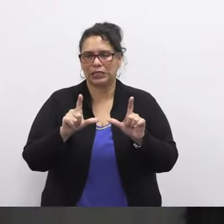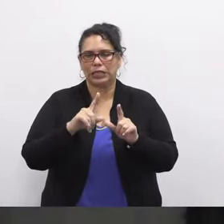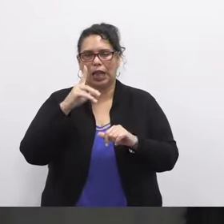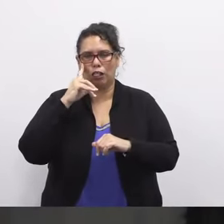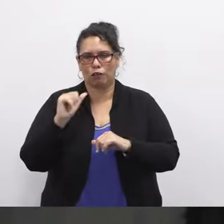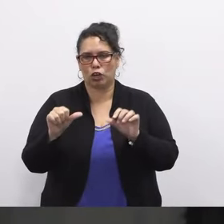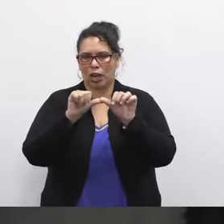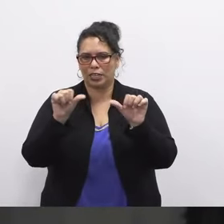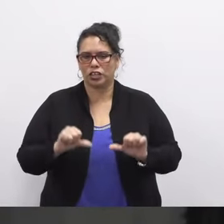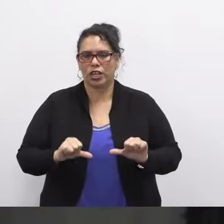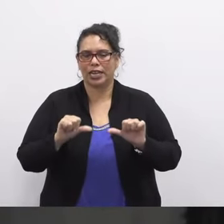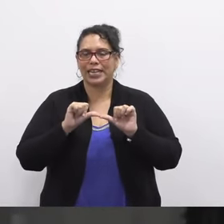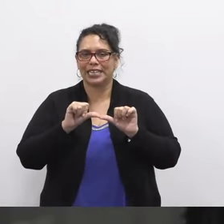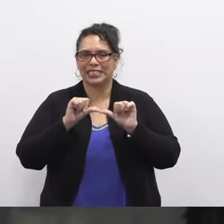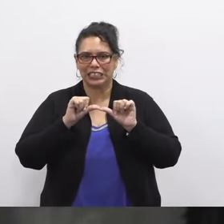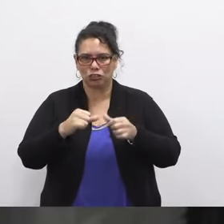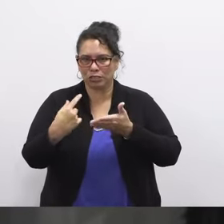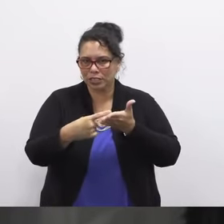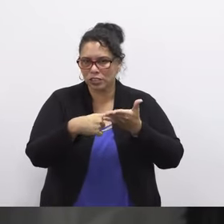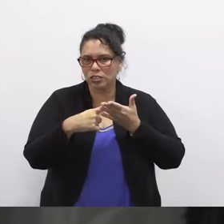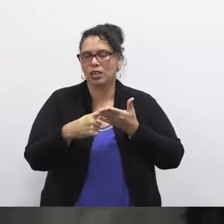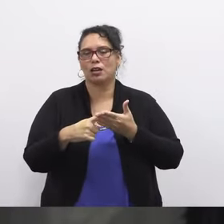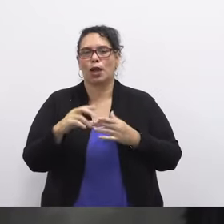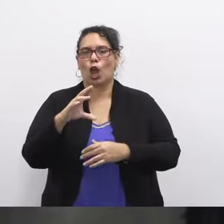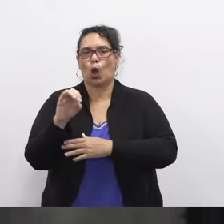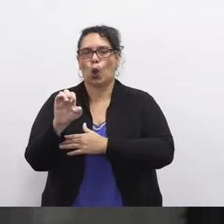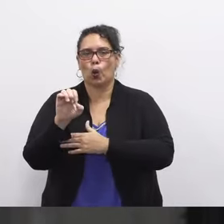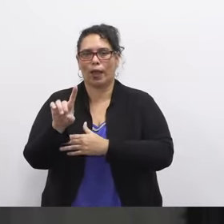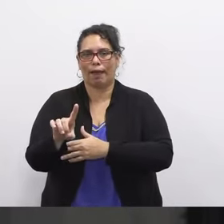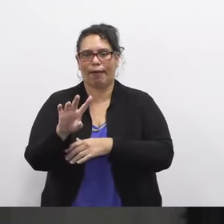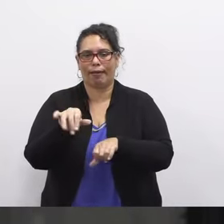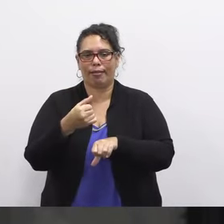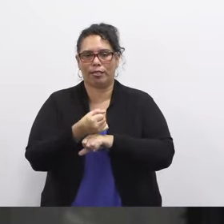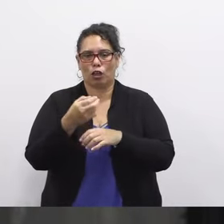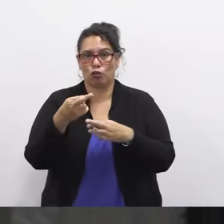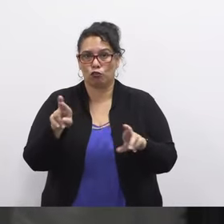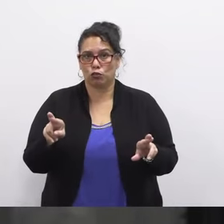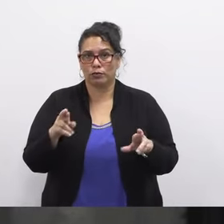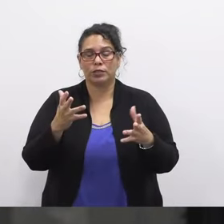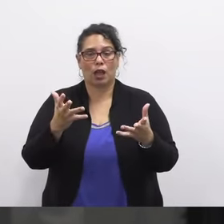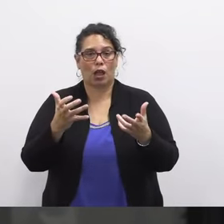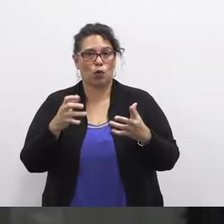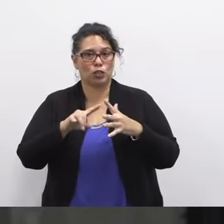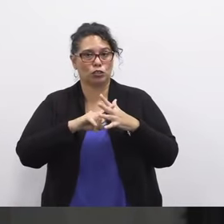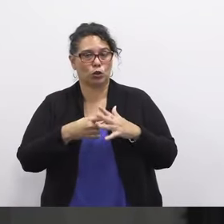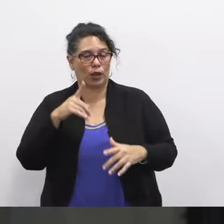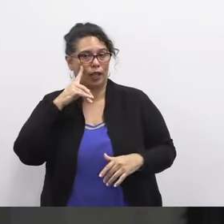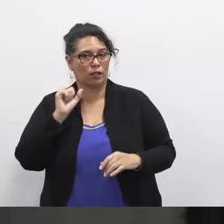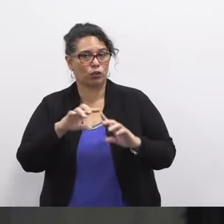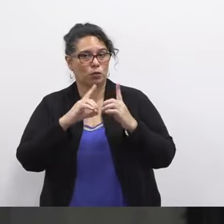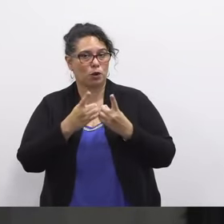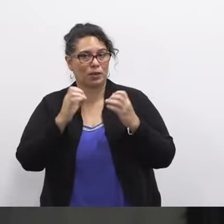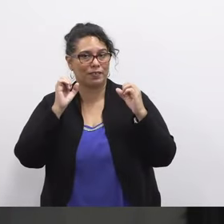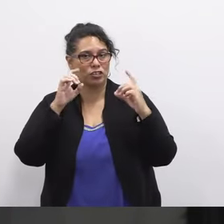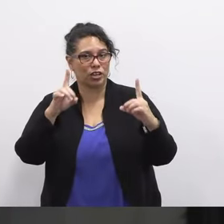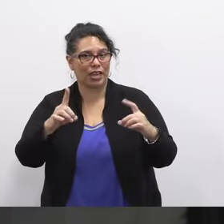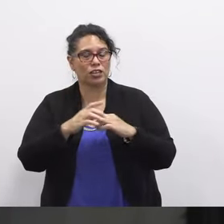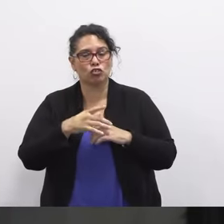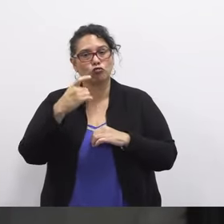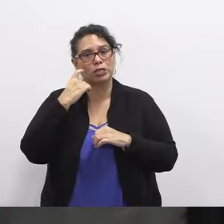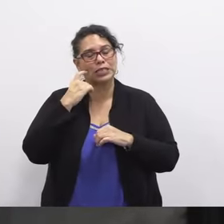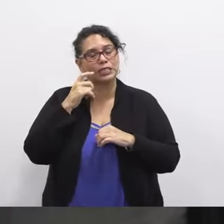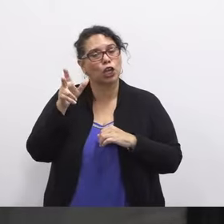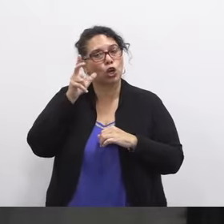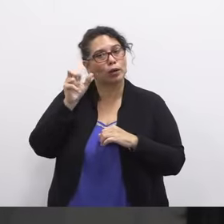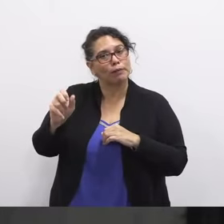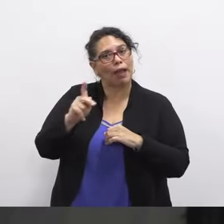guys about these co-ed locker rooms. And I want to start with the California Department of Education. I recently heard from